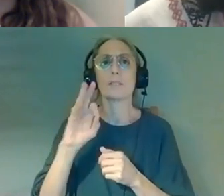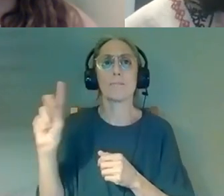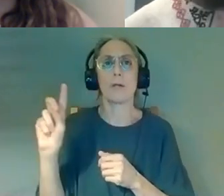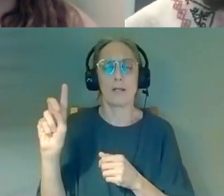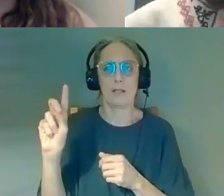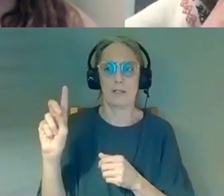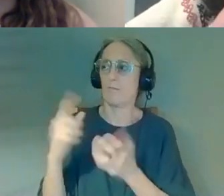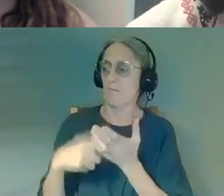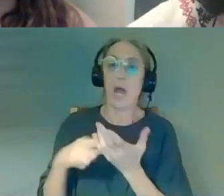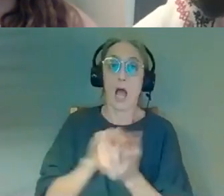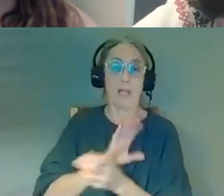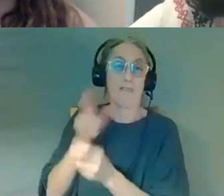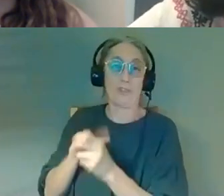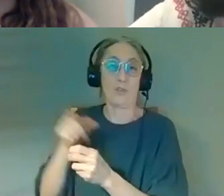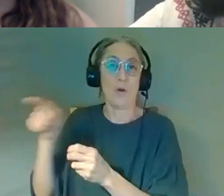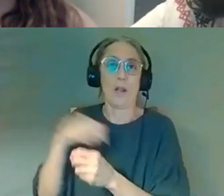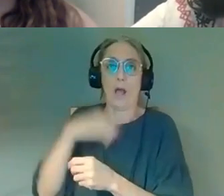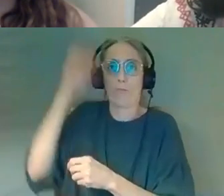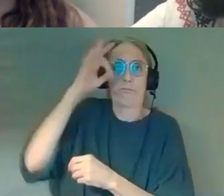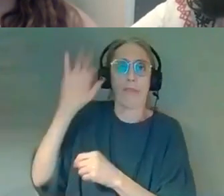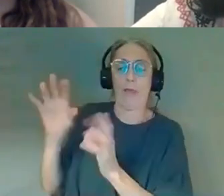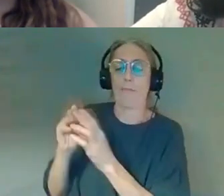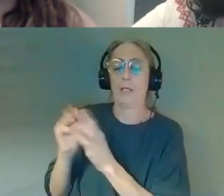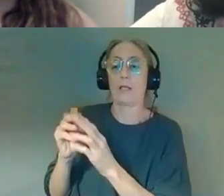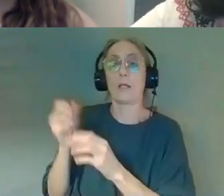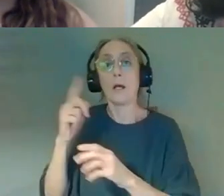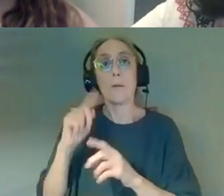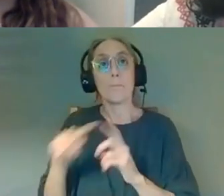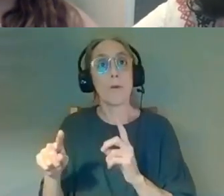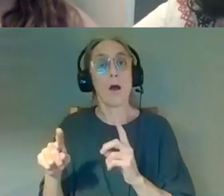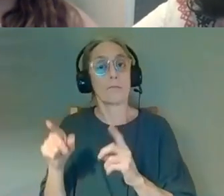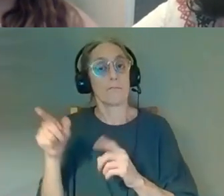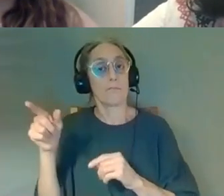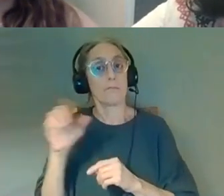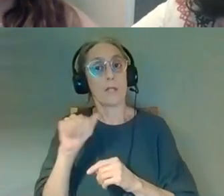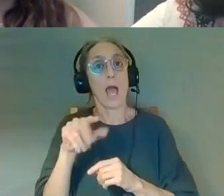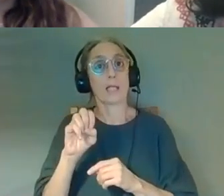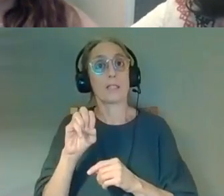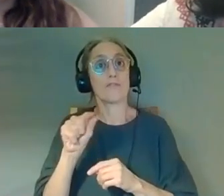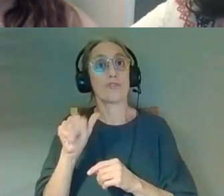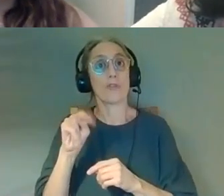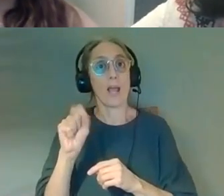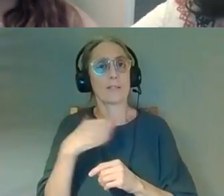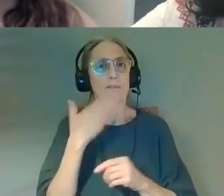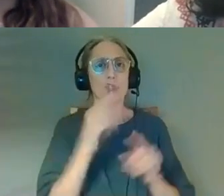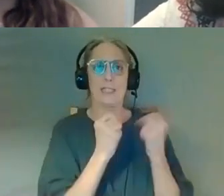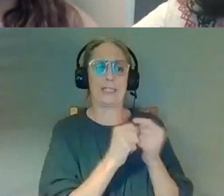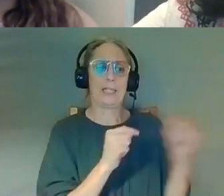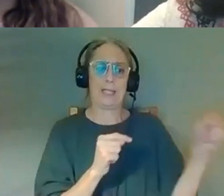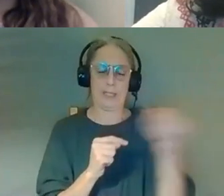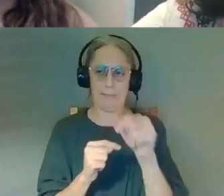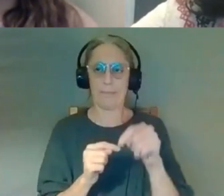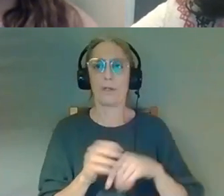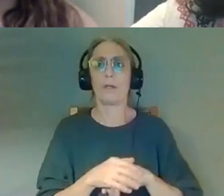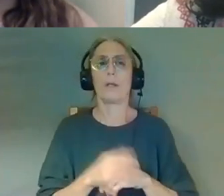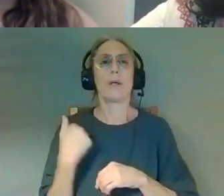those meetings, but, you know, we do have a team of people at Active Trans, and we're in regular communication